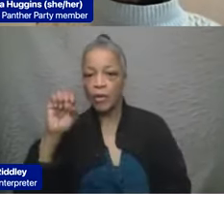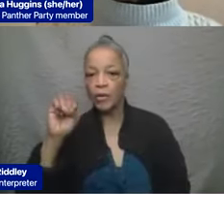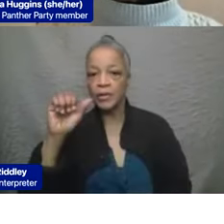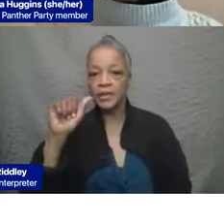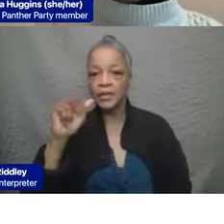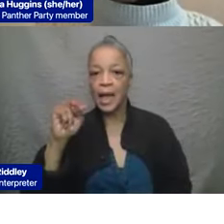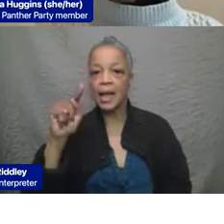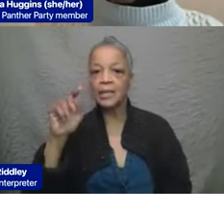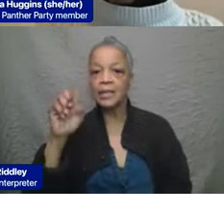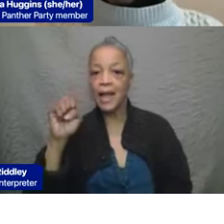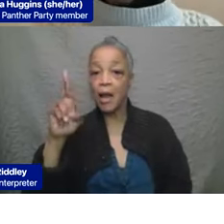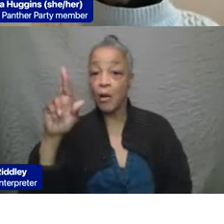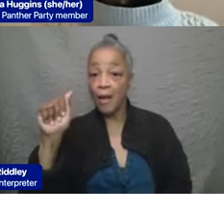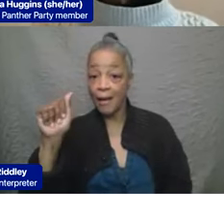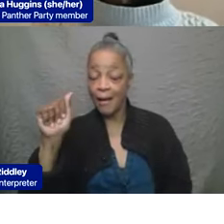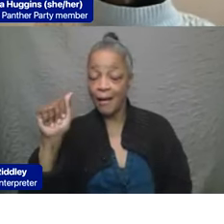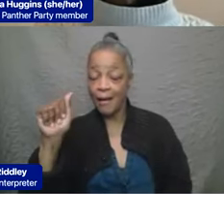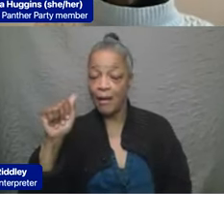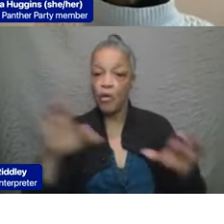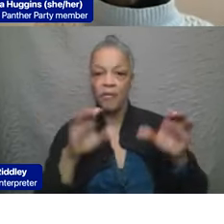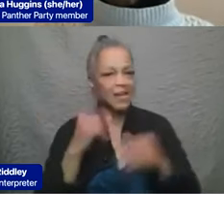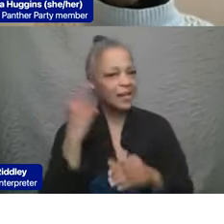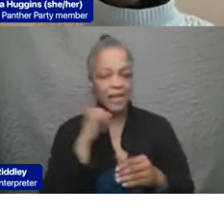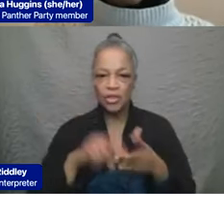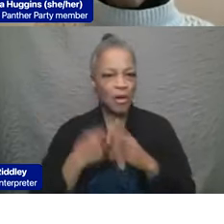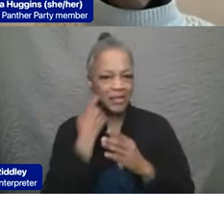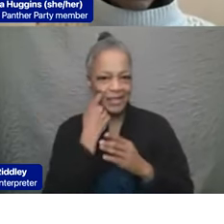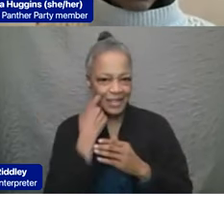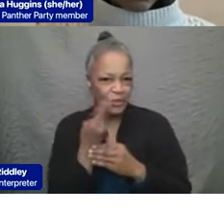incredible, and it didn't start just a few years ago.